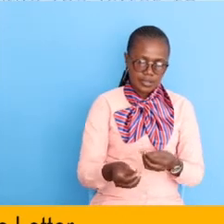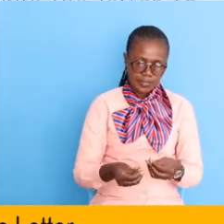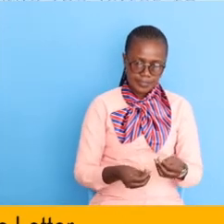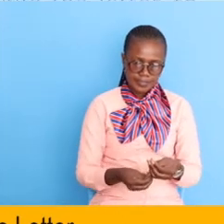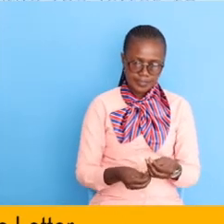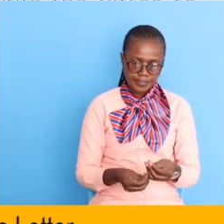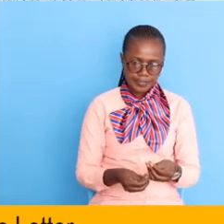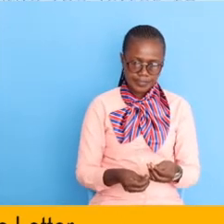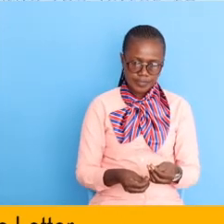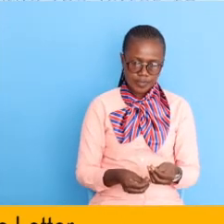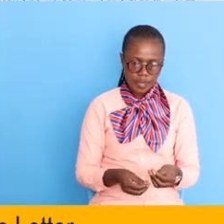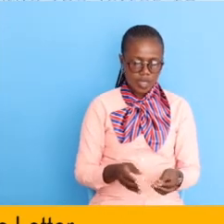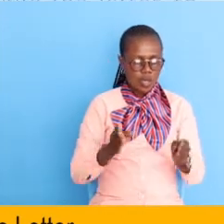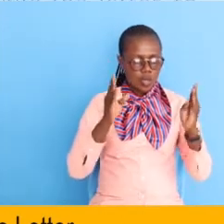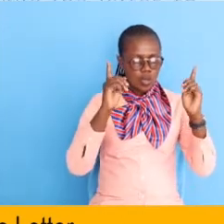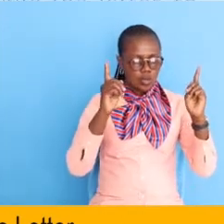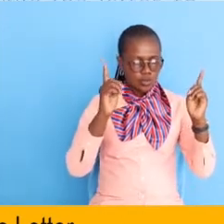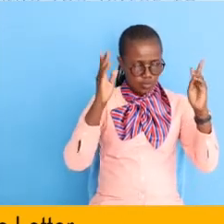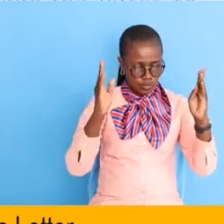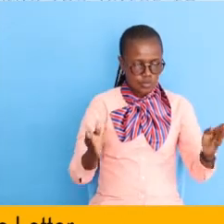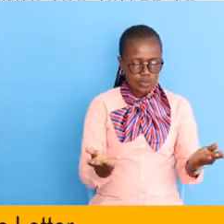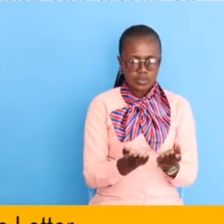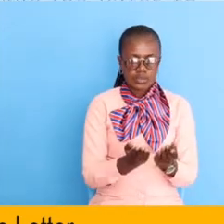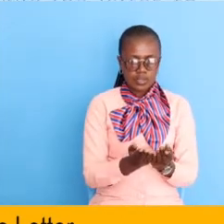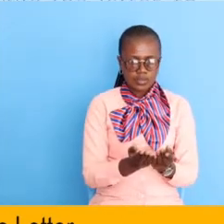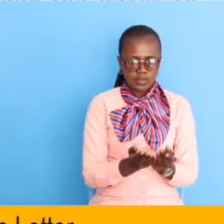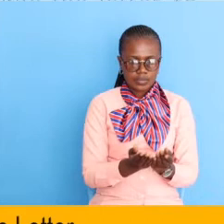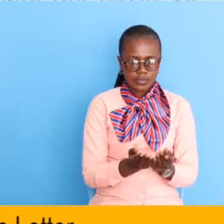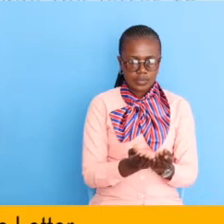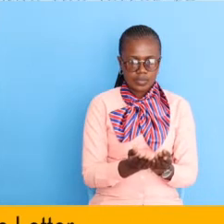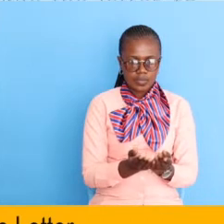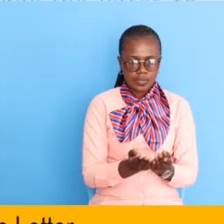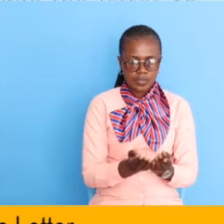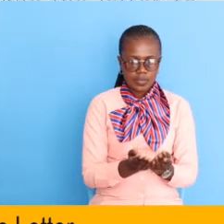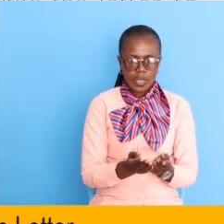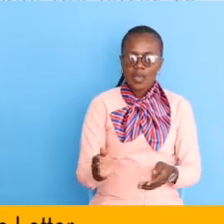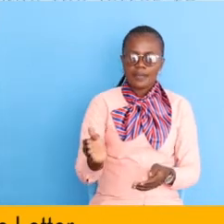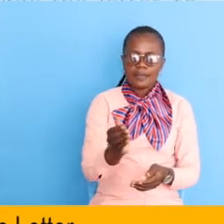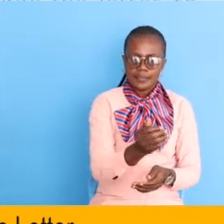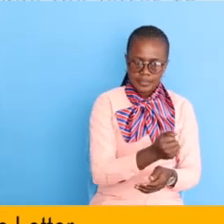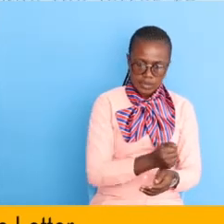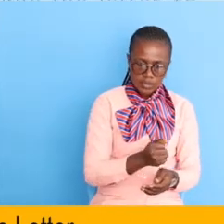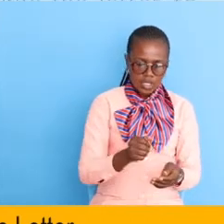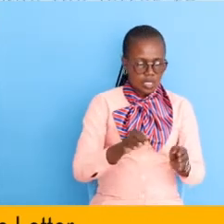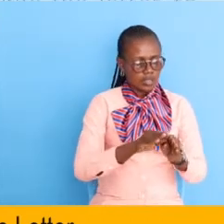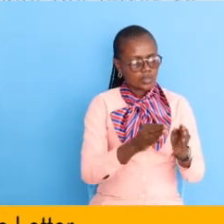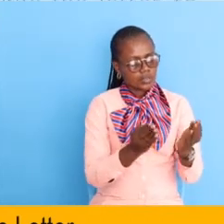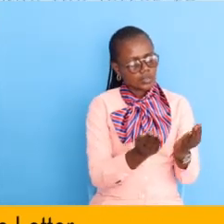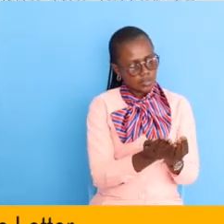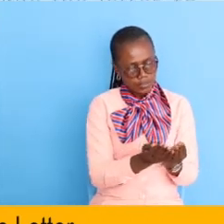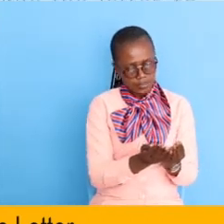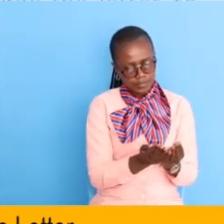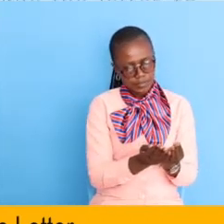that the headmaster ordered some stationaries, and those